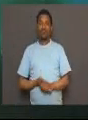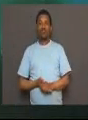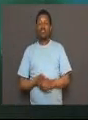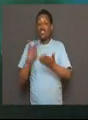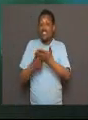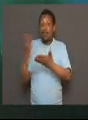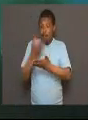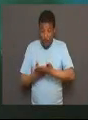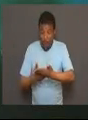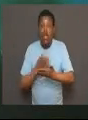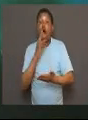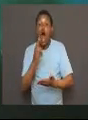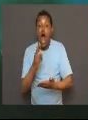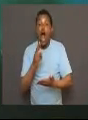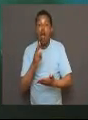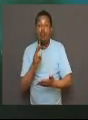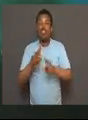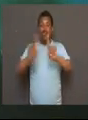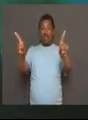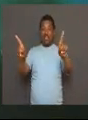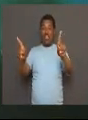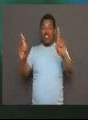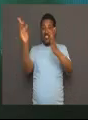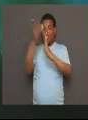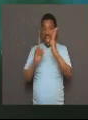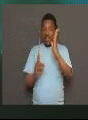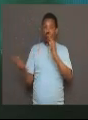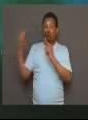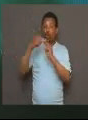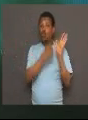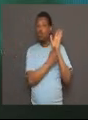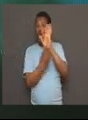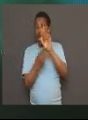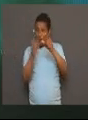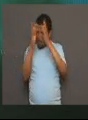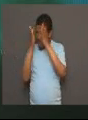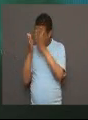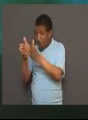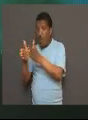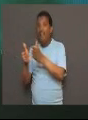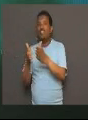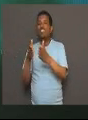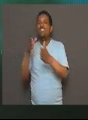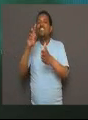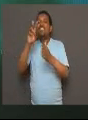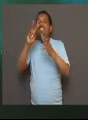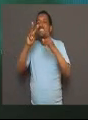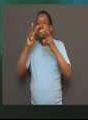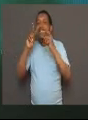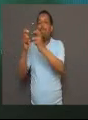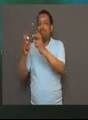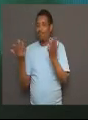These maps are specially designed to show a particular theme connected with